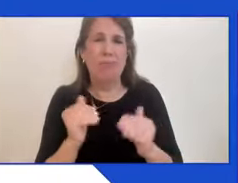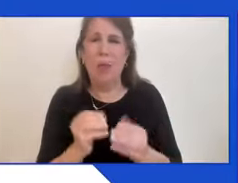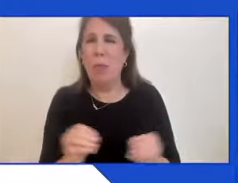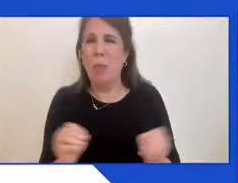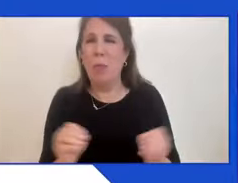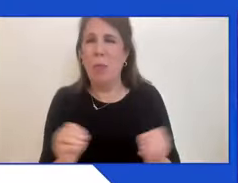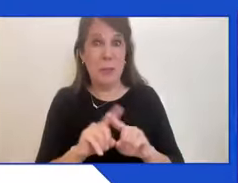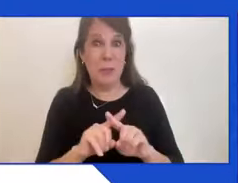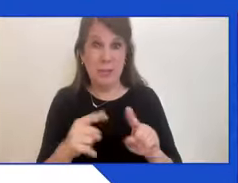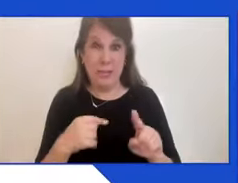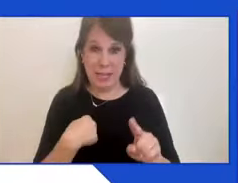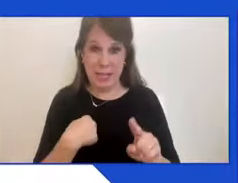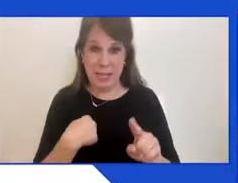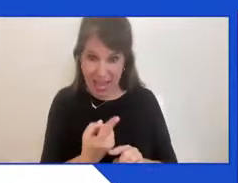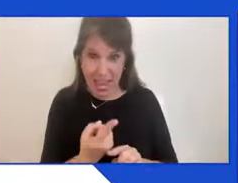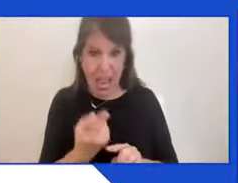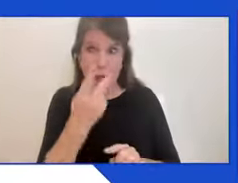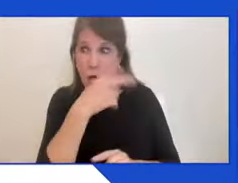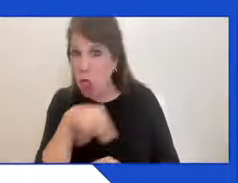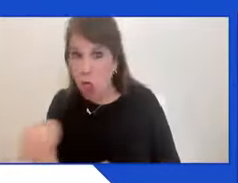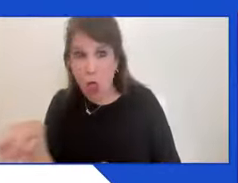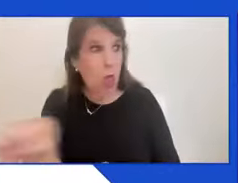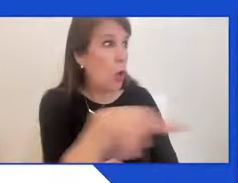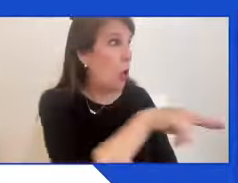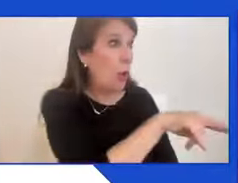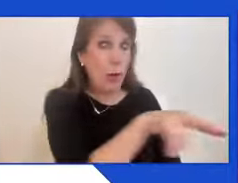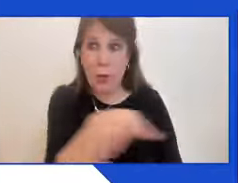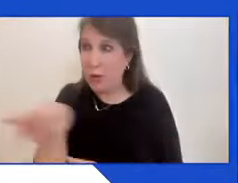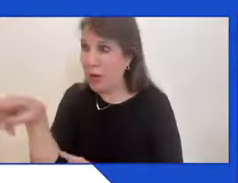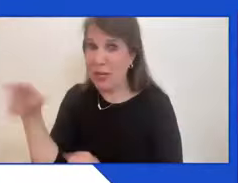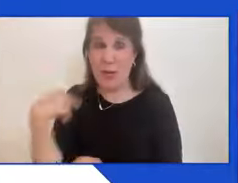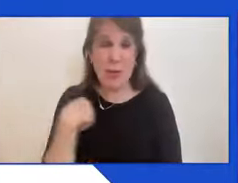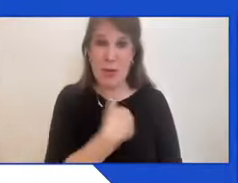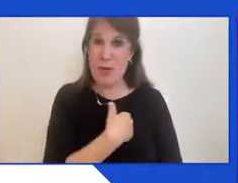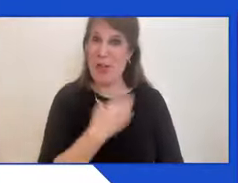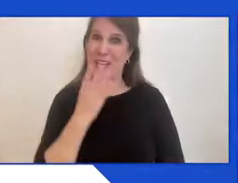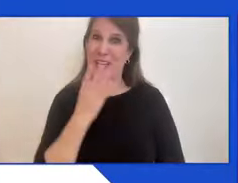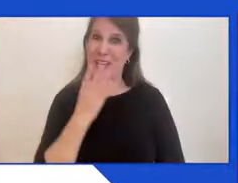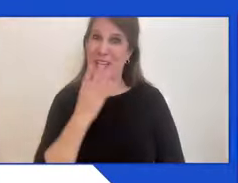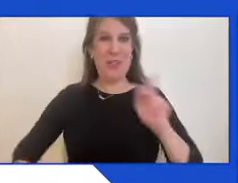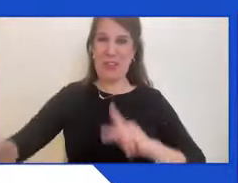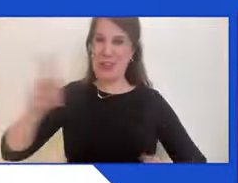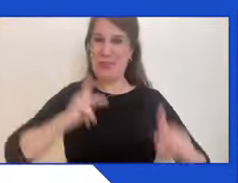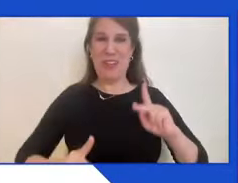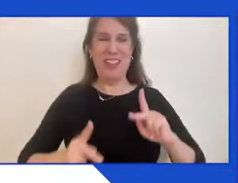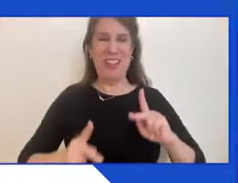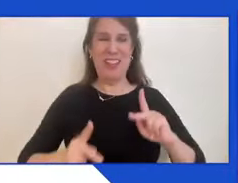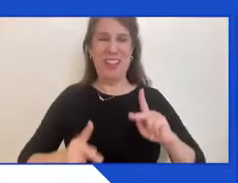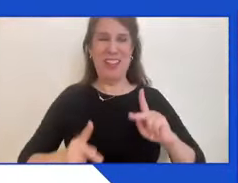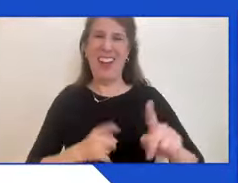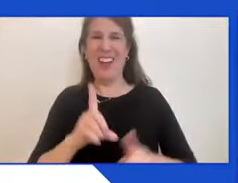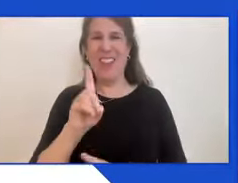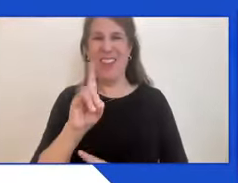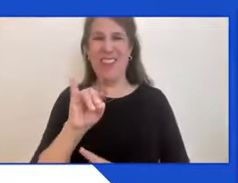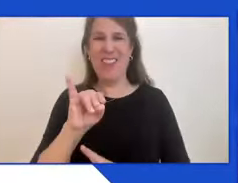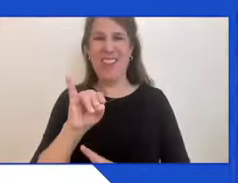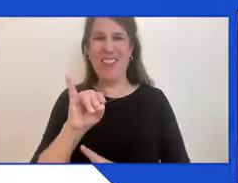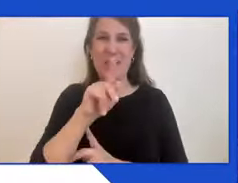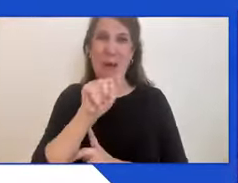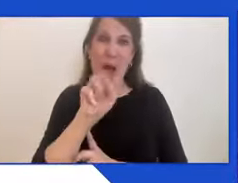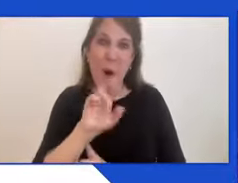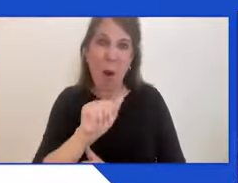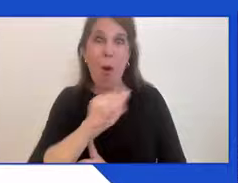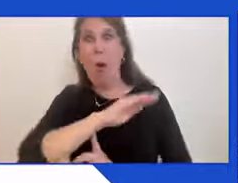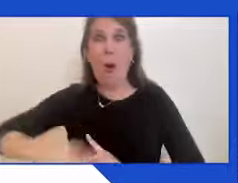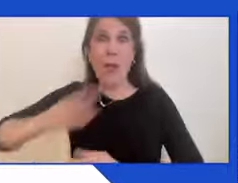say, look around you. We are the Jews of the diaspora. This is how